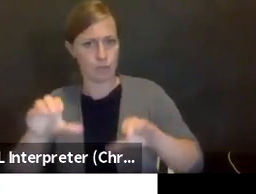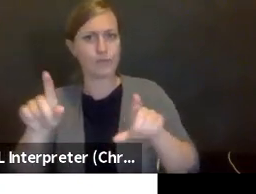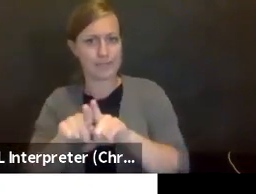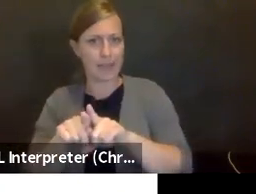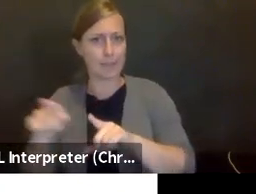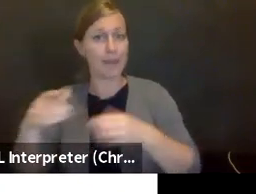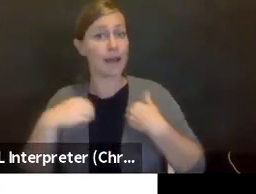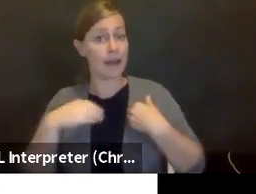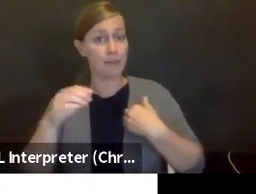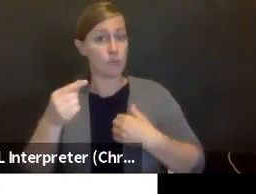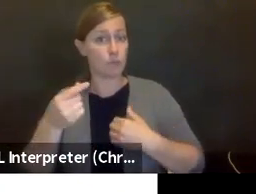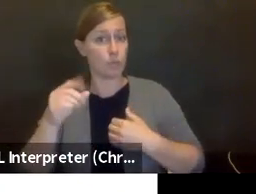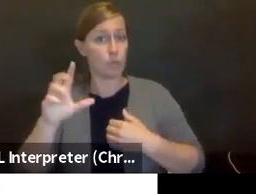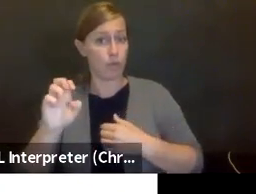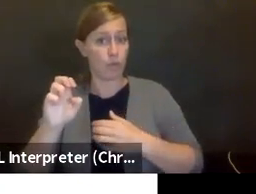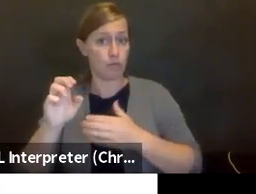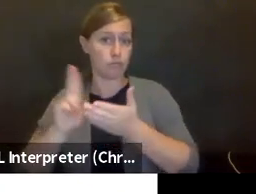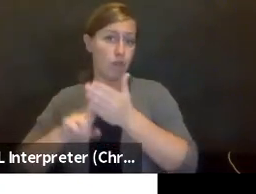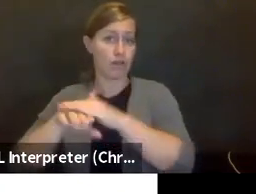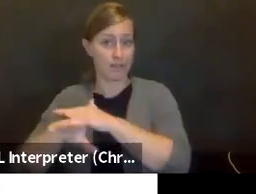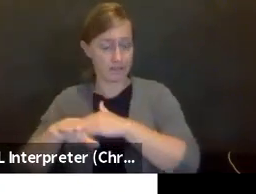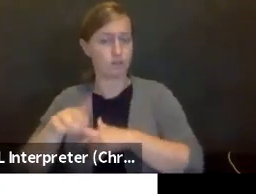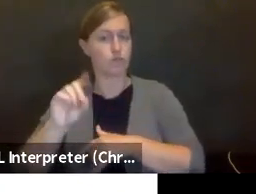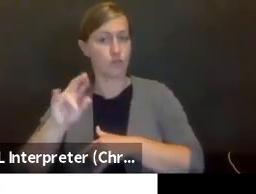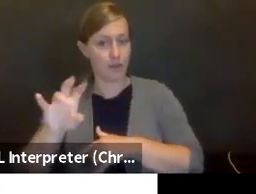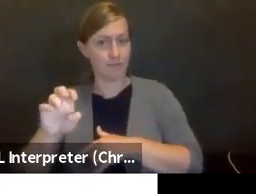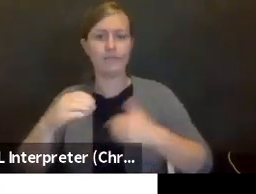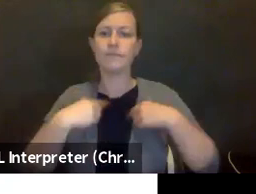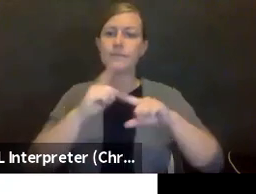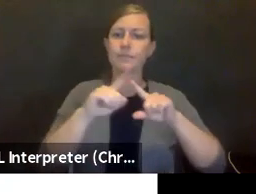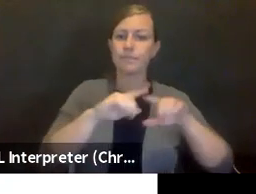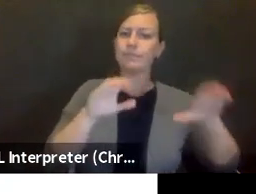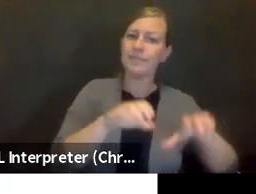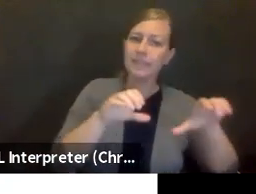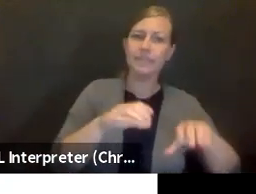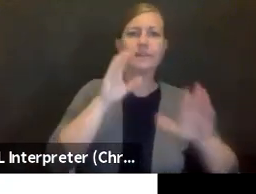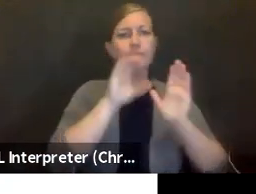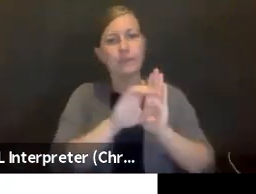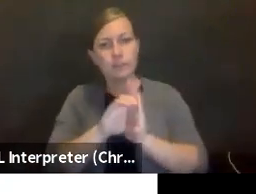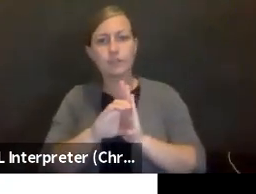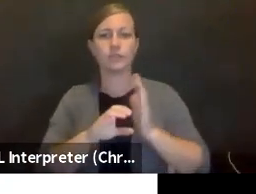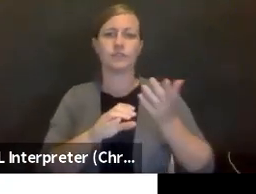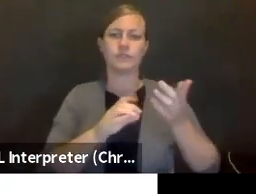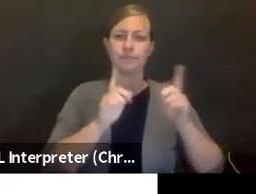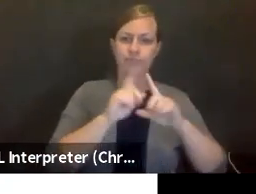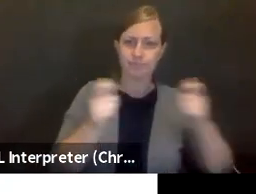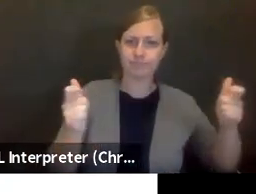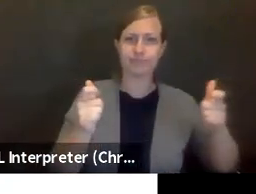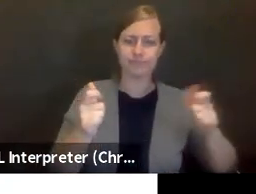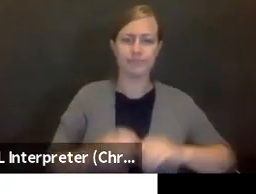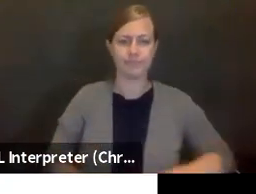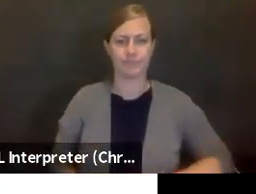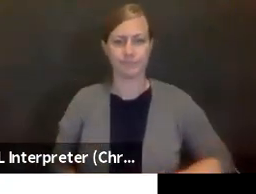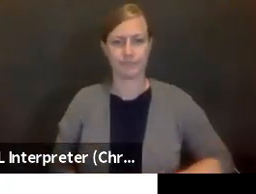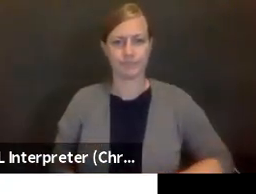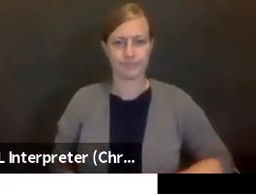will access. So if you have activities, if you have pictures, if you have images, anything,